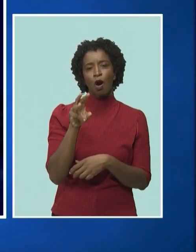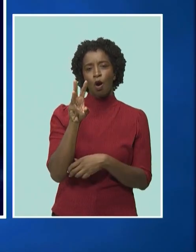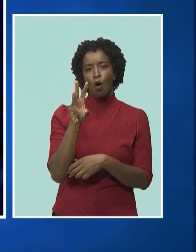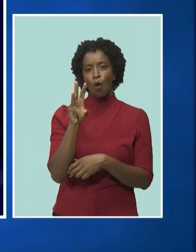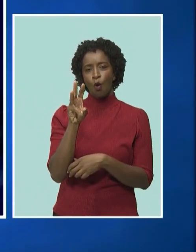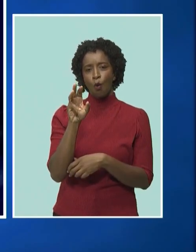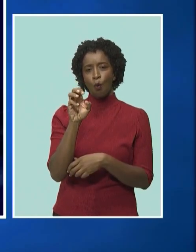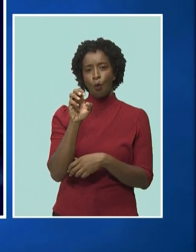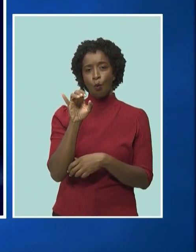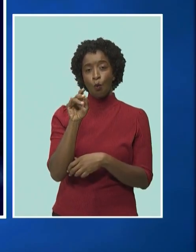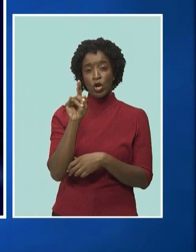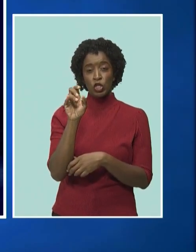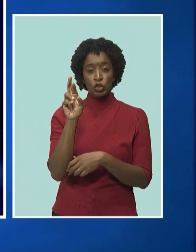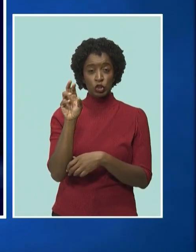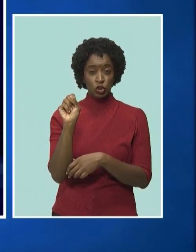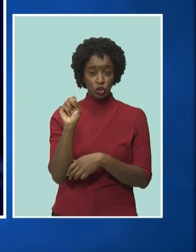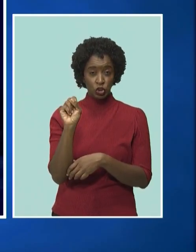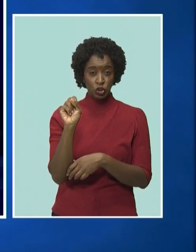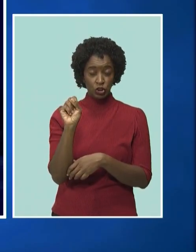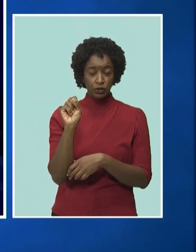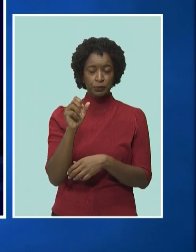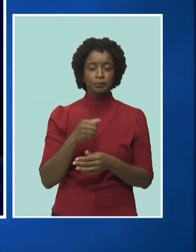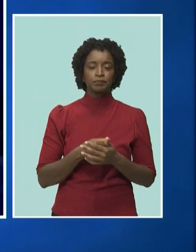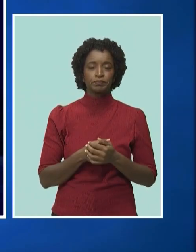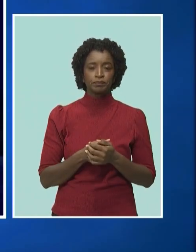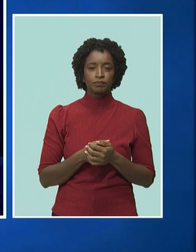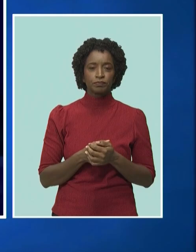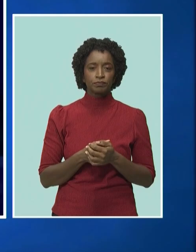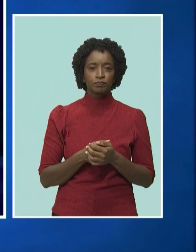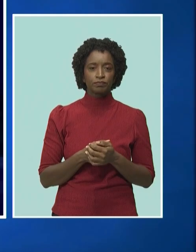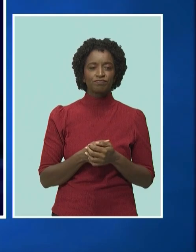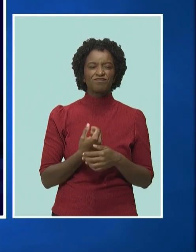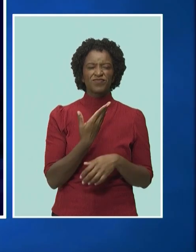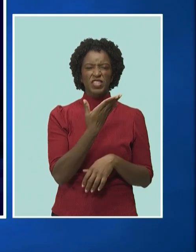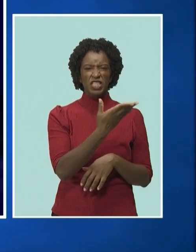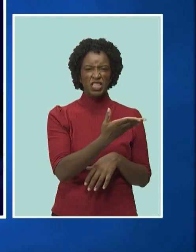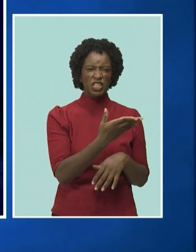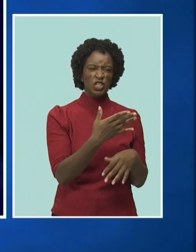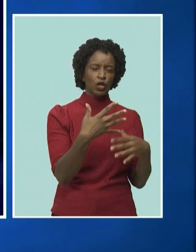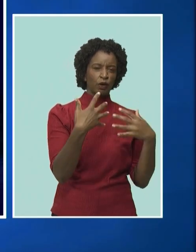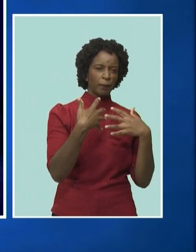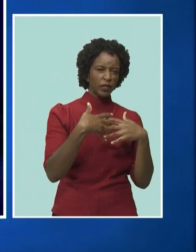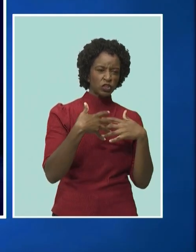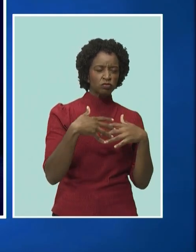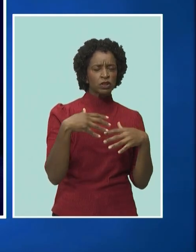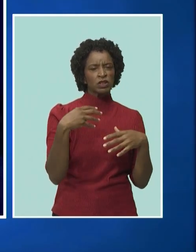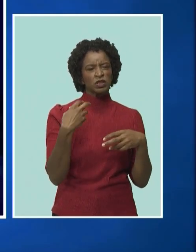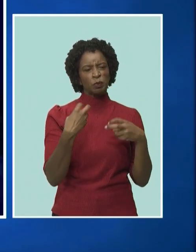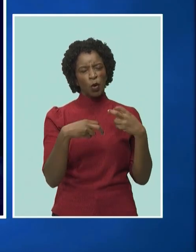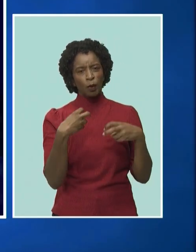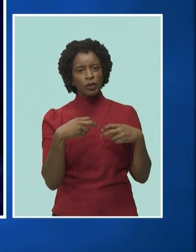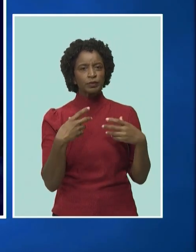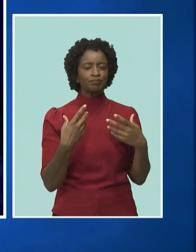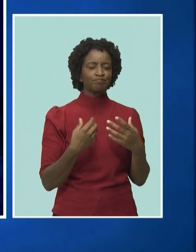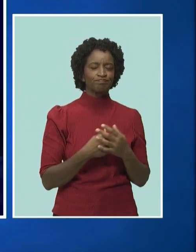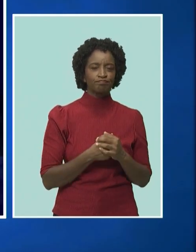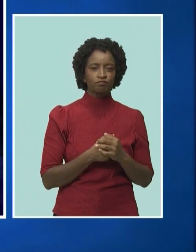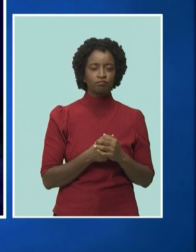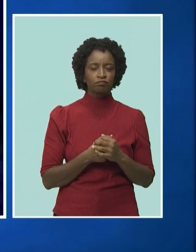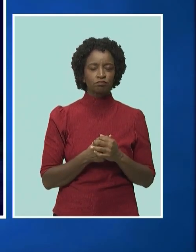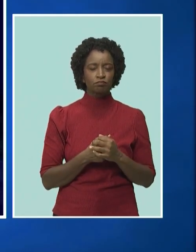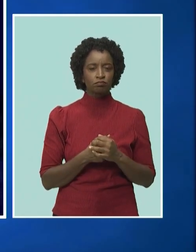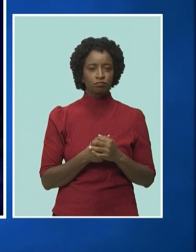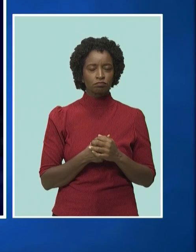Hanschel Innes is the distributor of the product. They would have had some problems with their machinery, with some parts, and you know with the long lead times